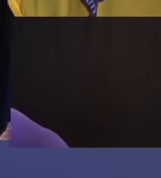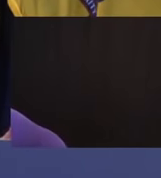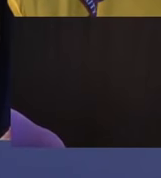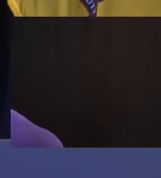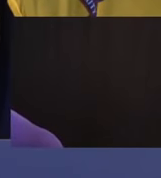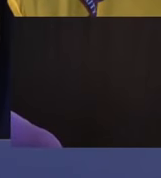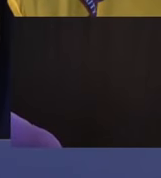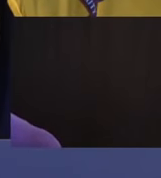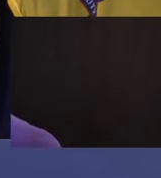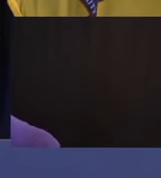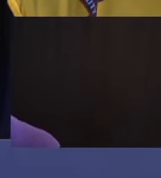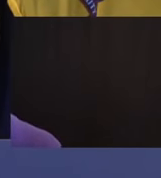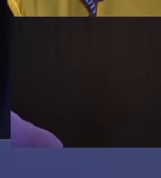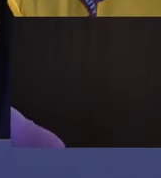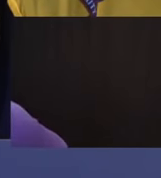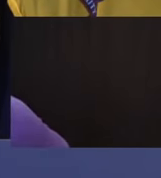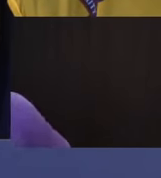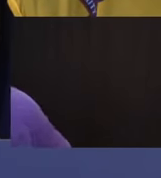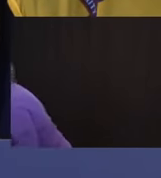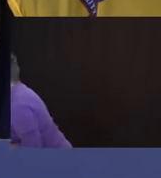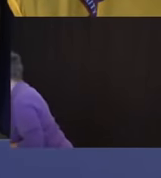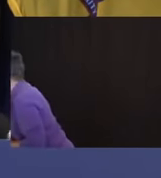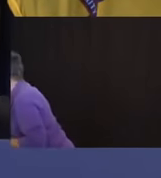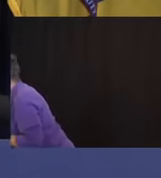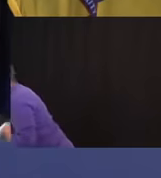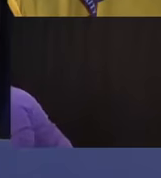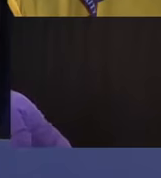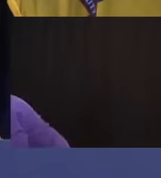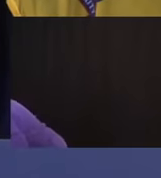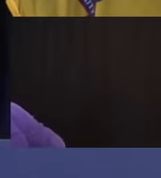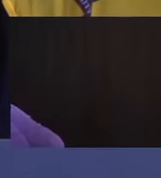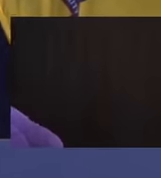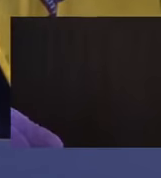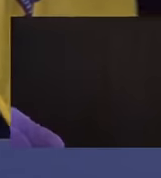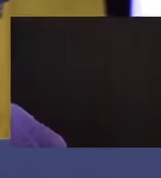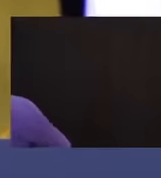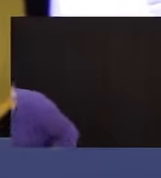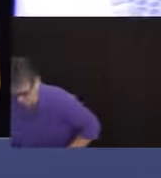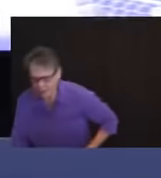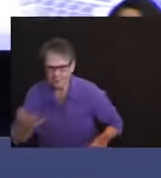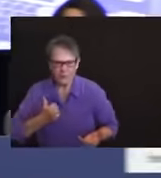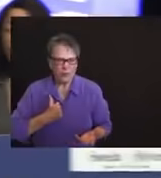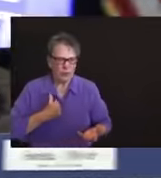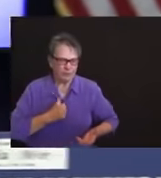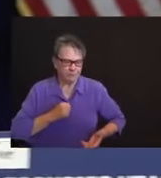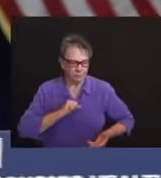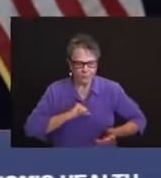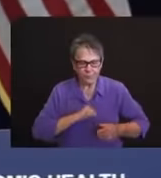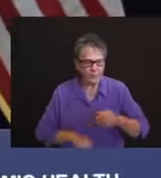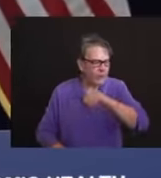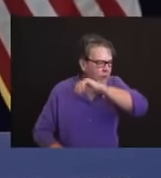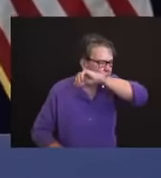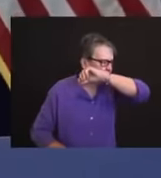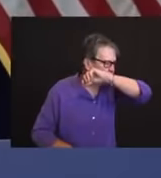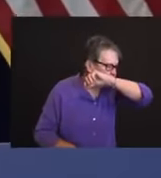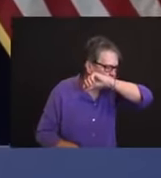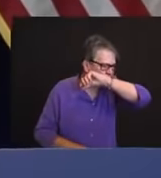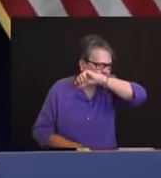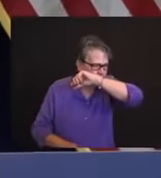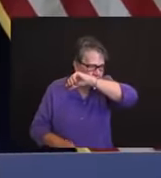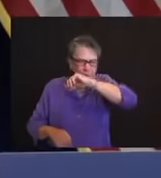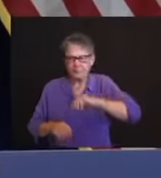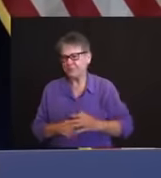things open before the 4th of July. Huge seasonality. Any comments on that? Yes, it definitely is, because there is a seasonal